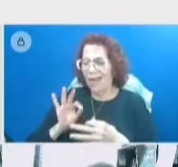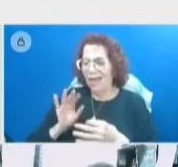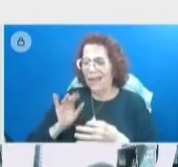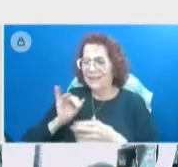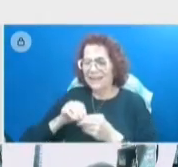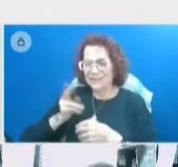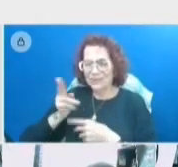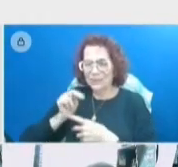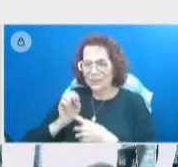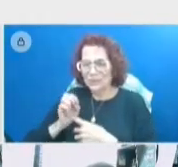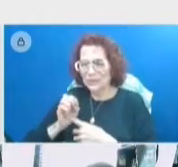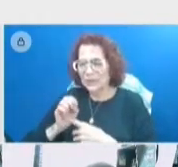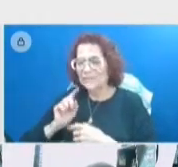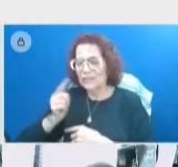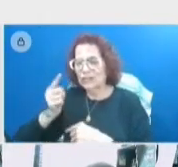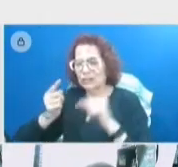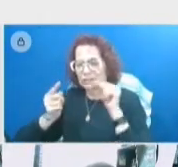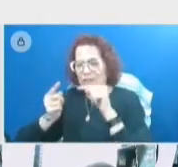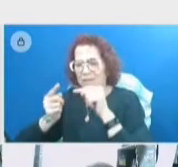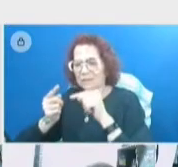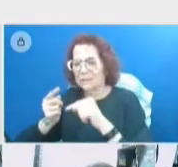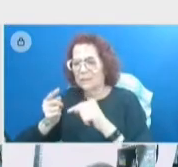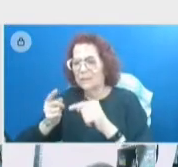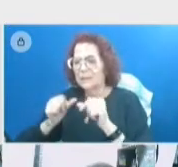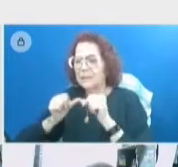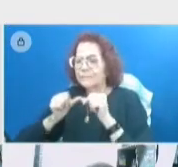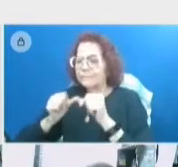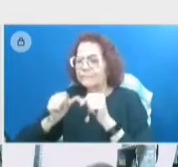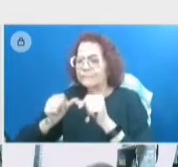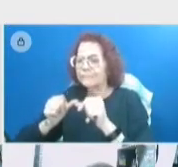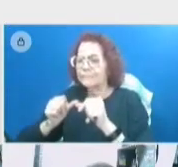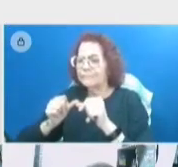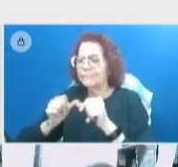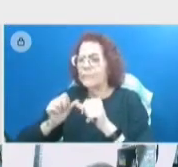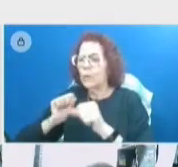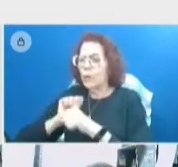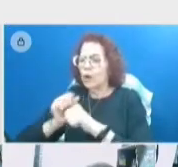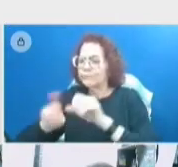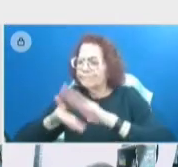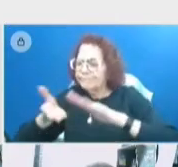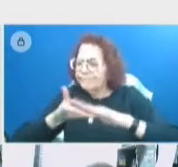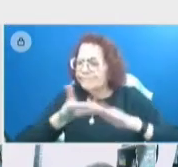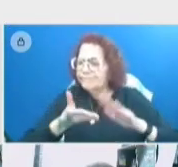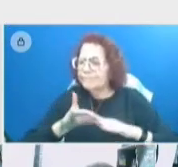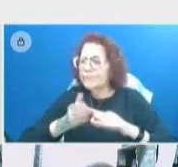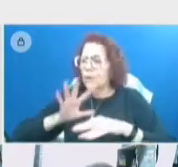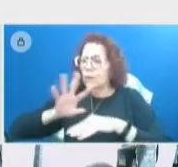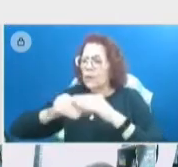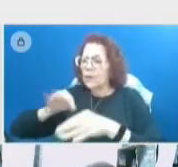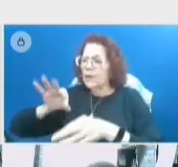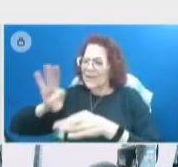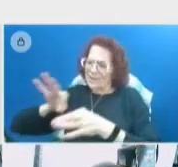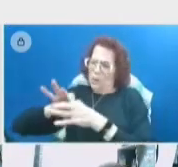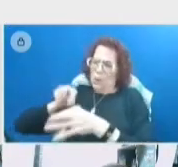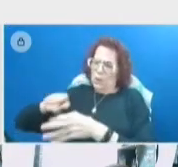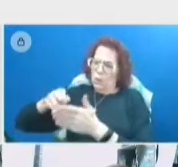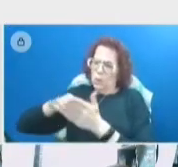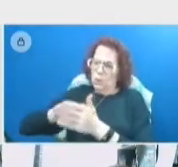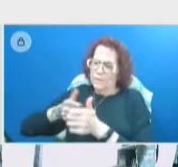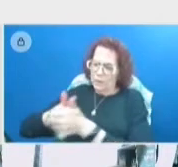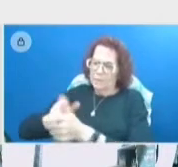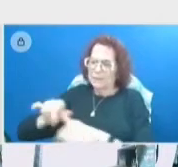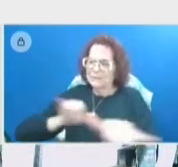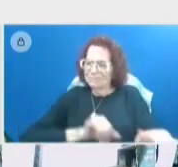We continue to work with operations, as Tom indicated, on development of the voter registration standards for voter registration